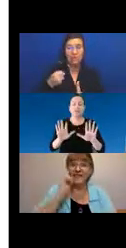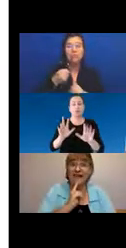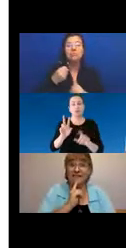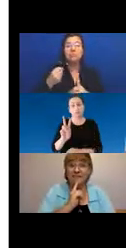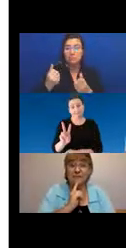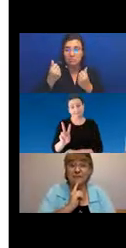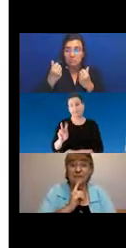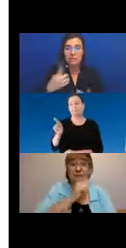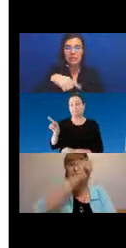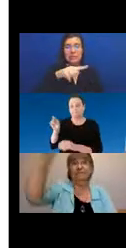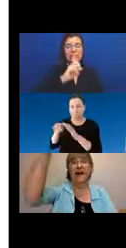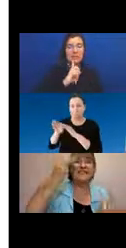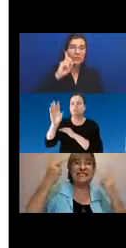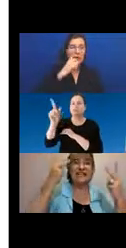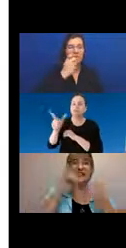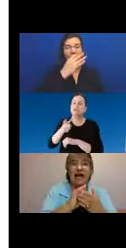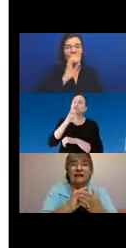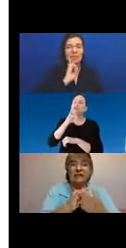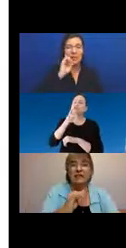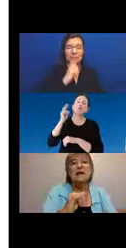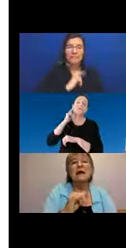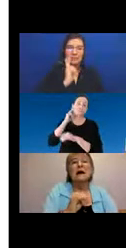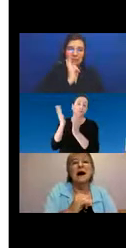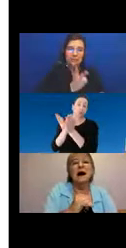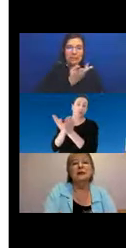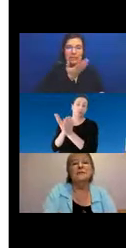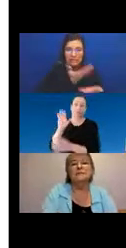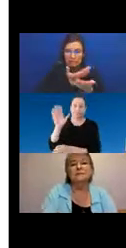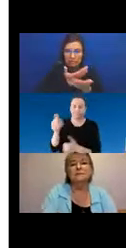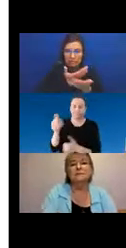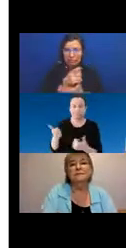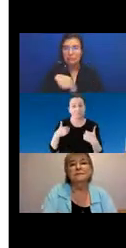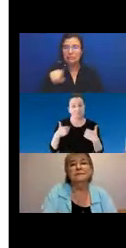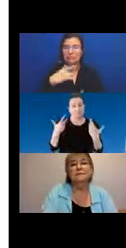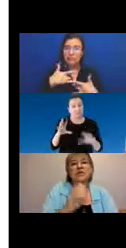of deaf. I've seen that.